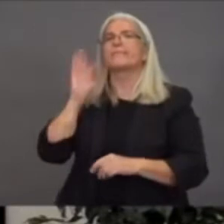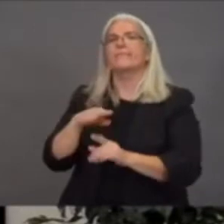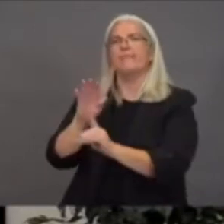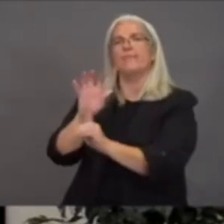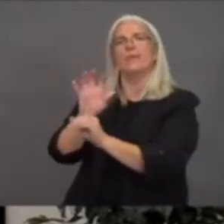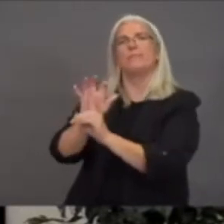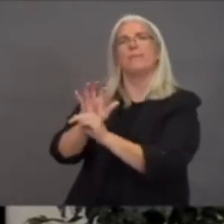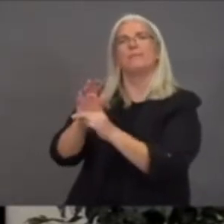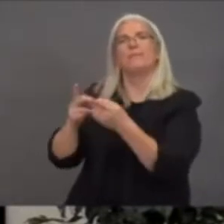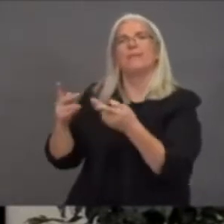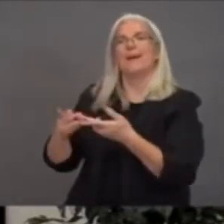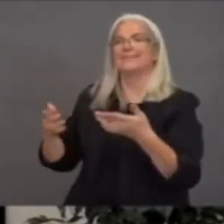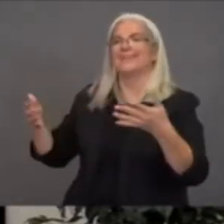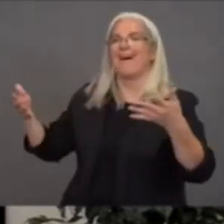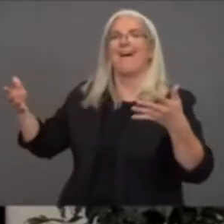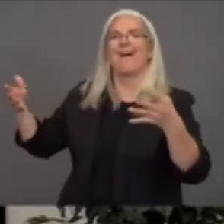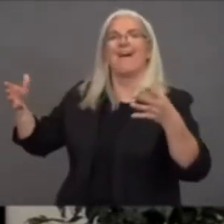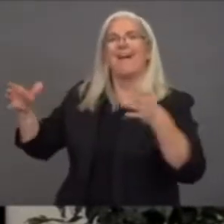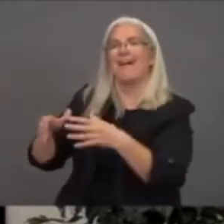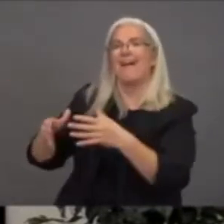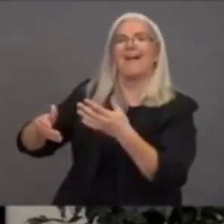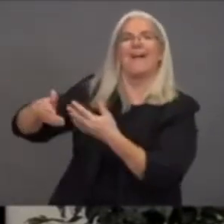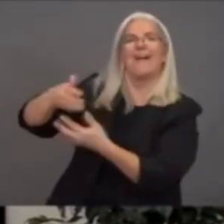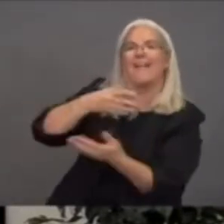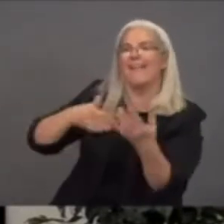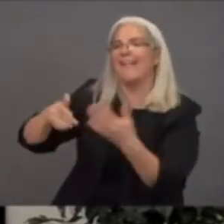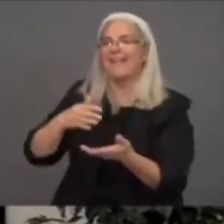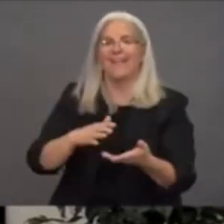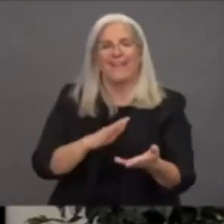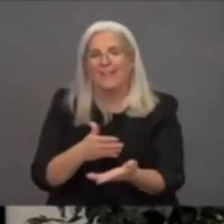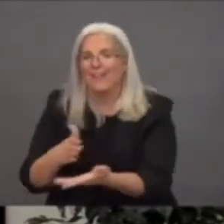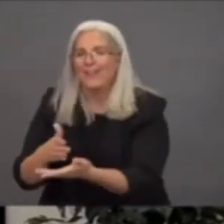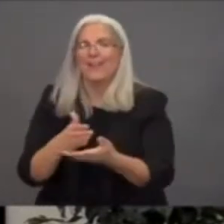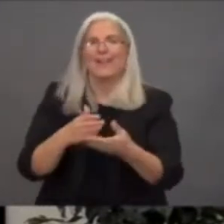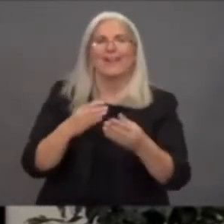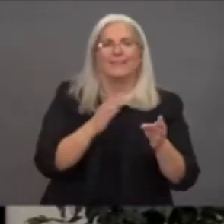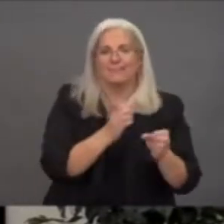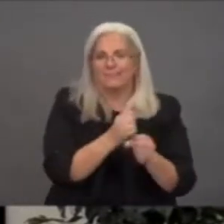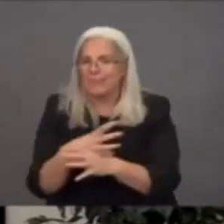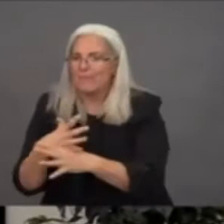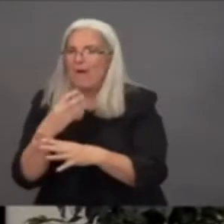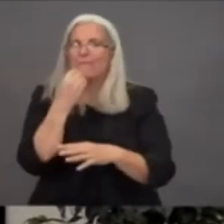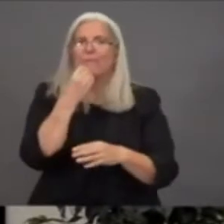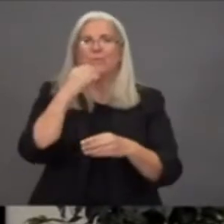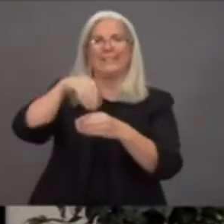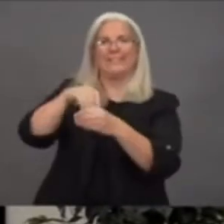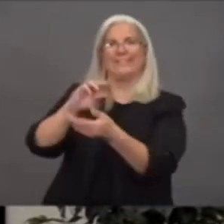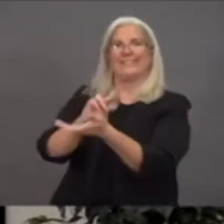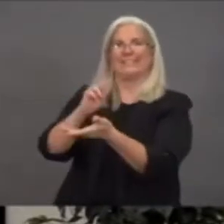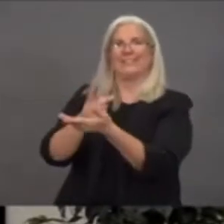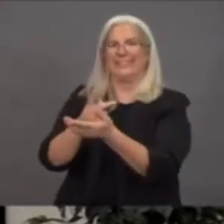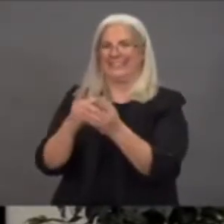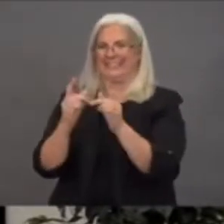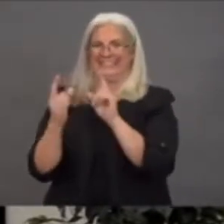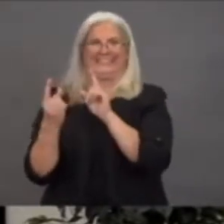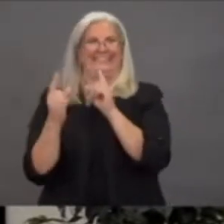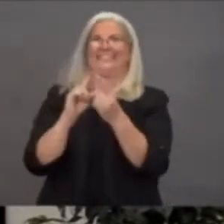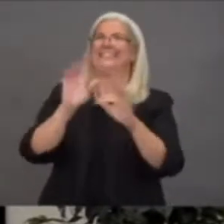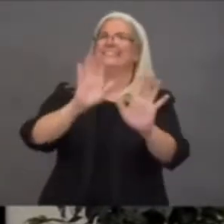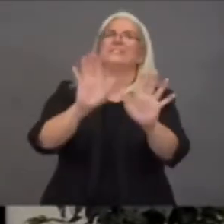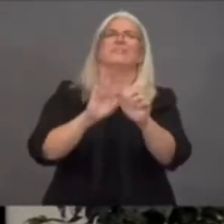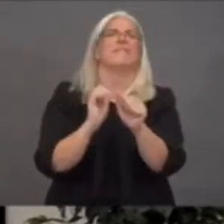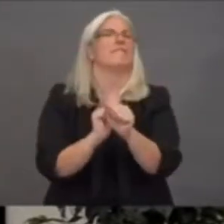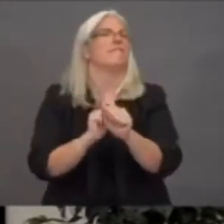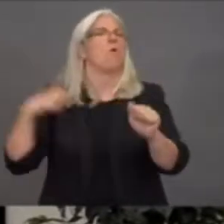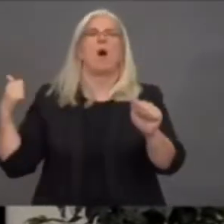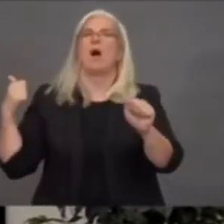outside, they'll come back into the kitchen to prepare food or things, and that's where we want to avoid that as well, if you can. Common areas, that's right. Maybe only